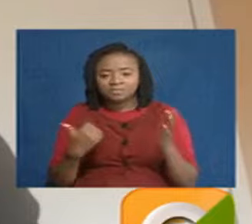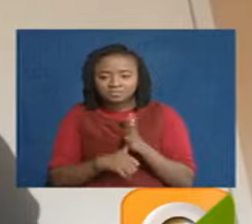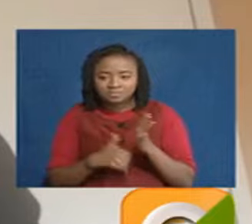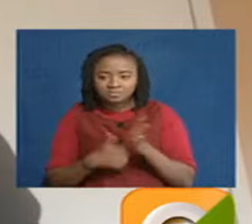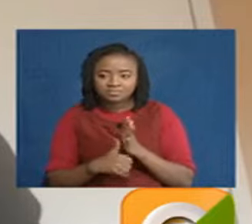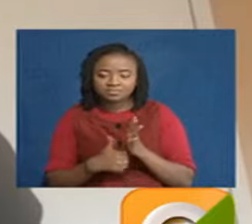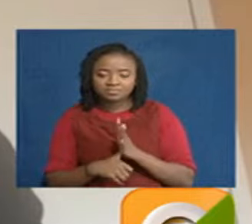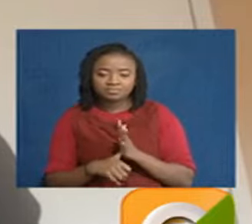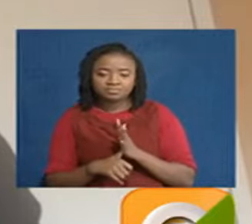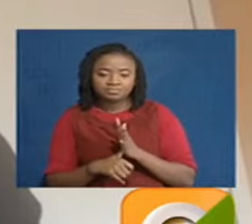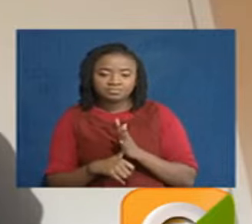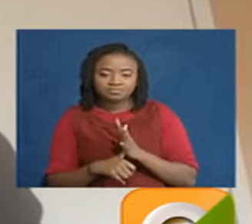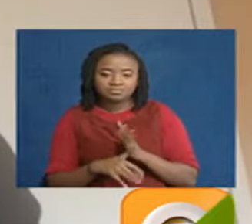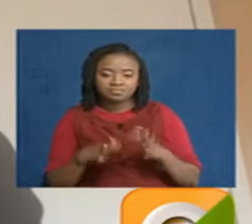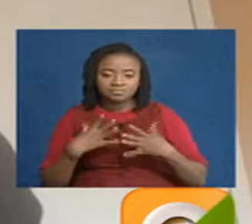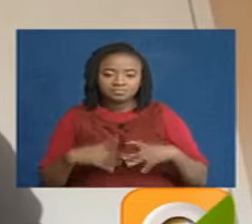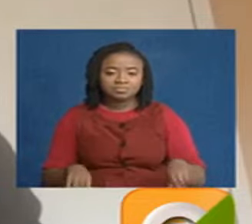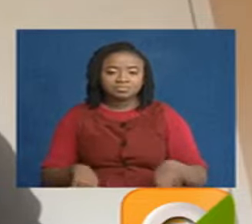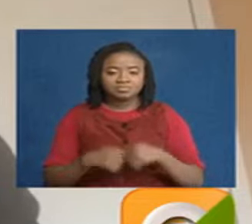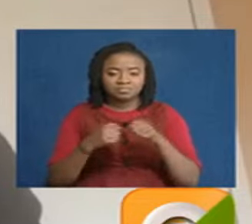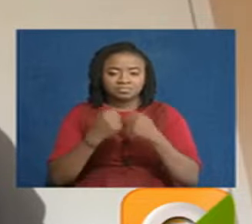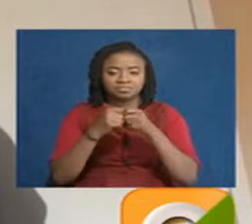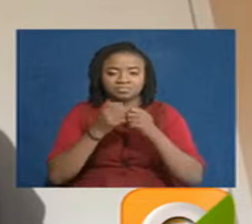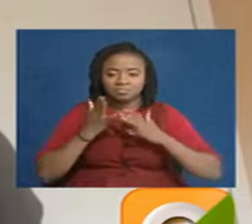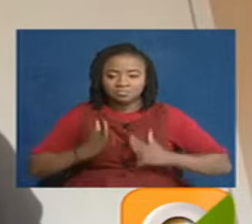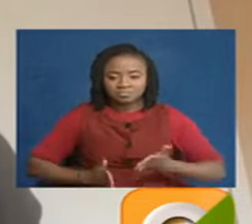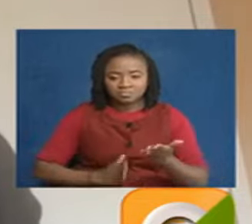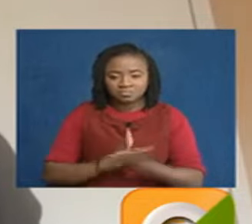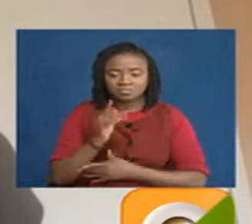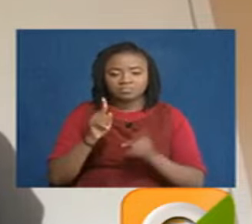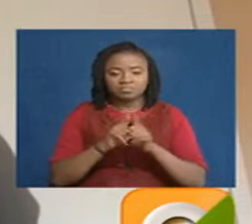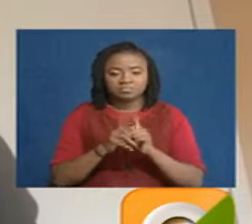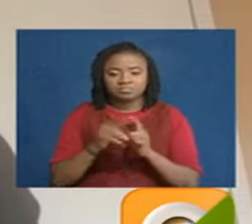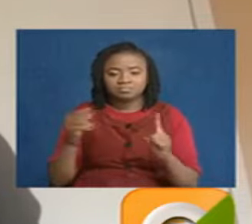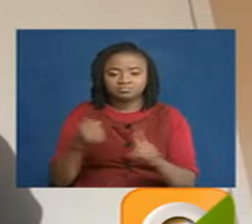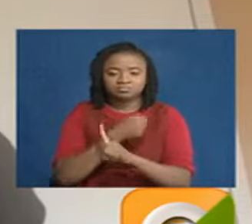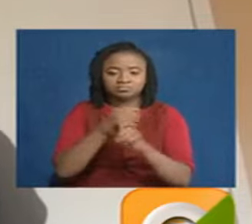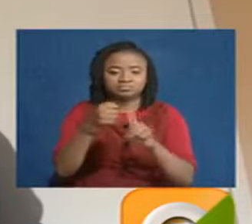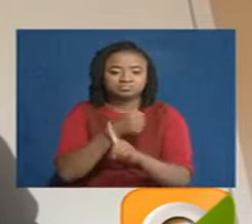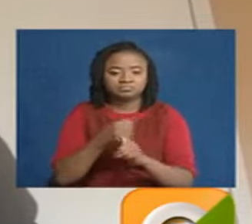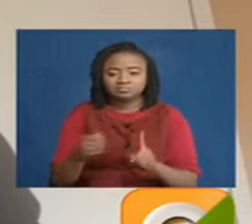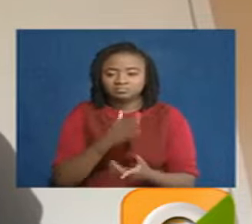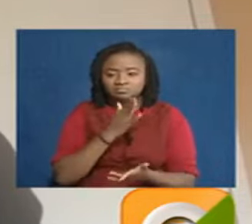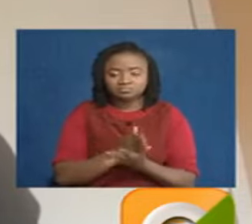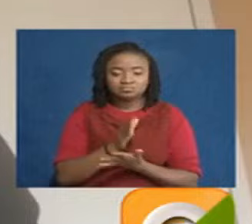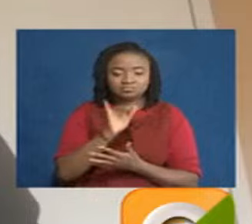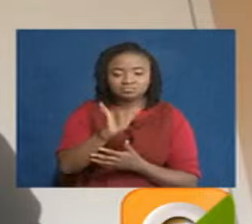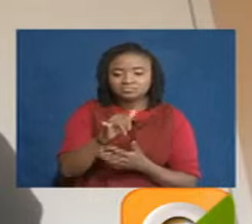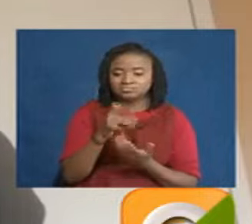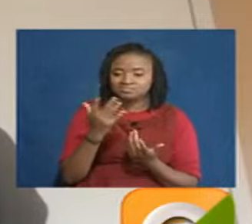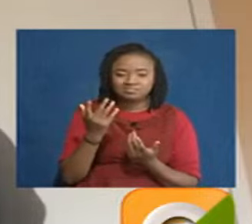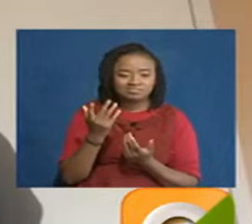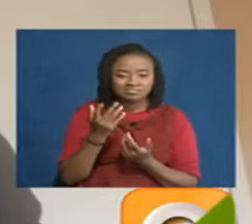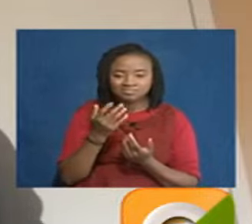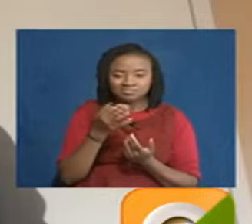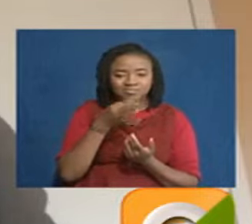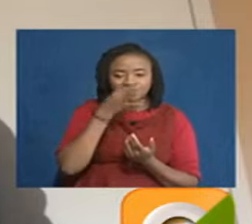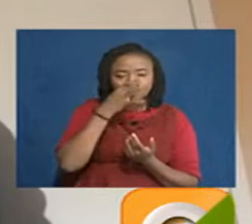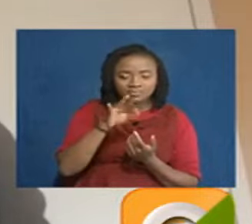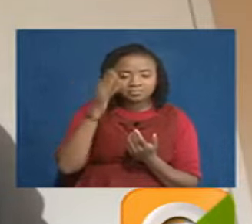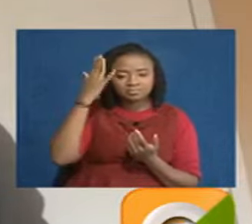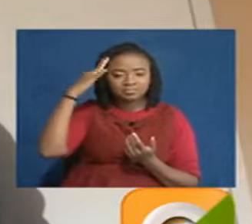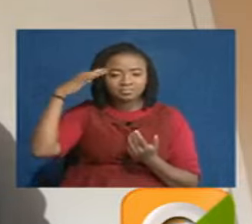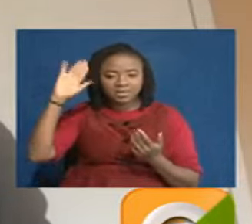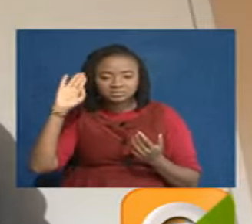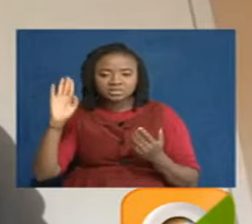massive abuses against human rights and even acts of genocide. And that's a French-Mexican proposal. Of